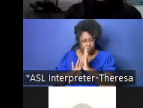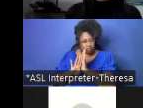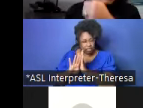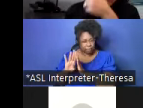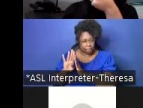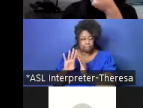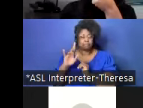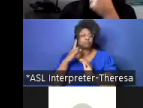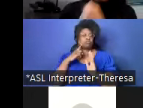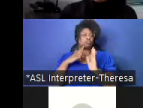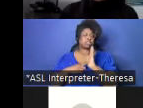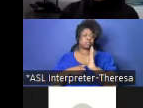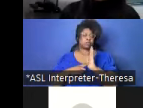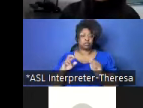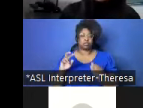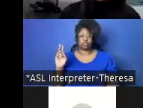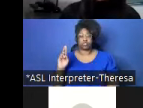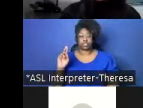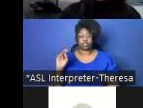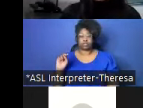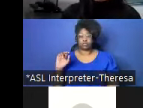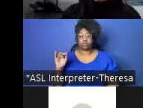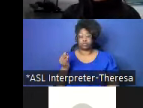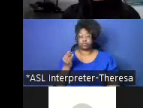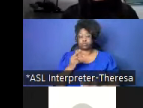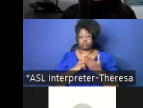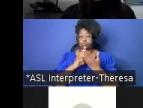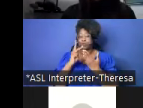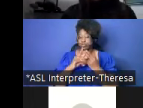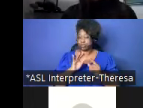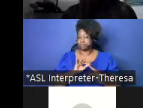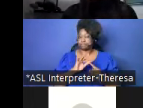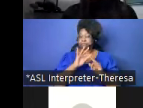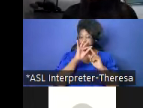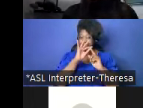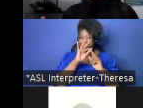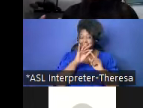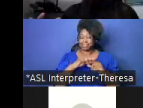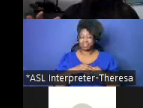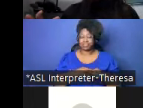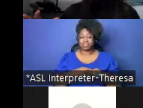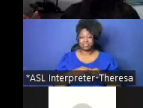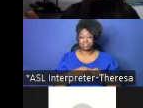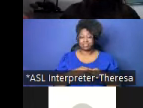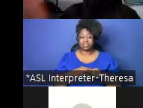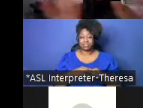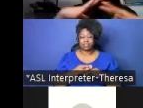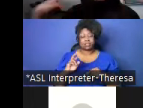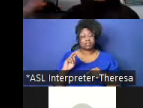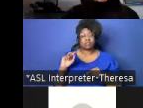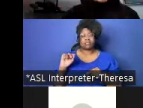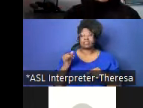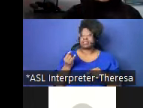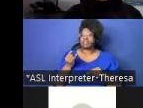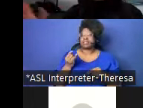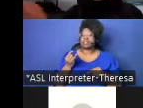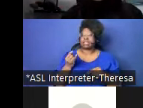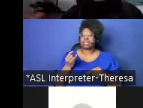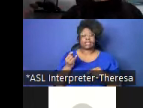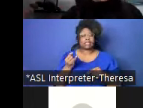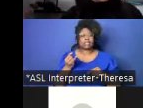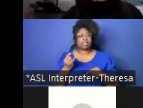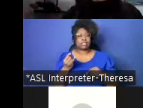the Resilient New Jersey program unique is that it is not only